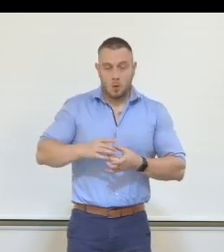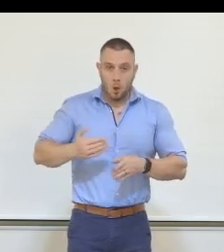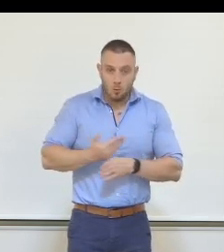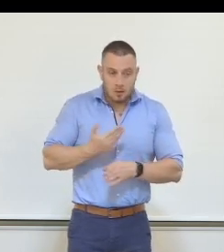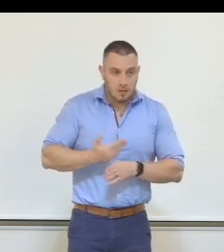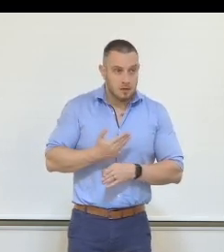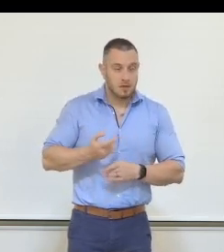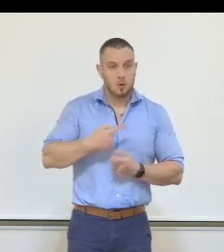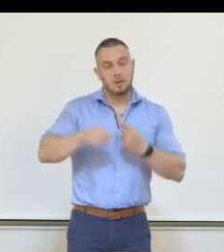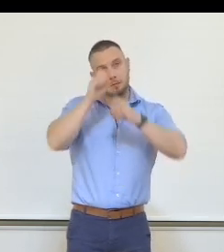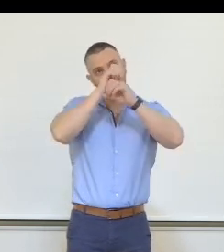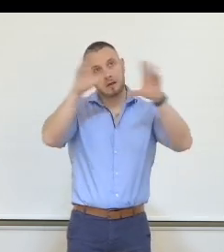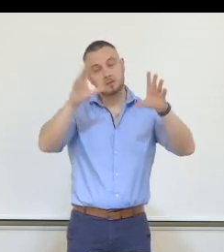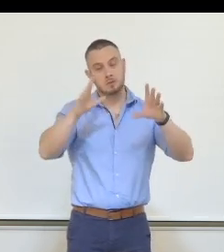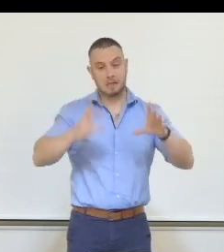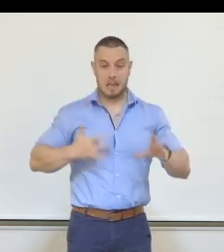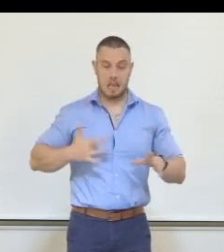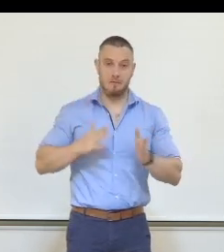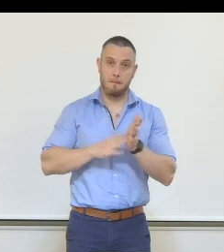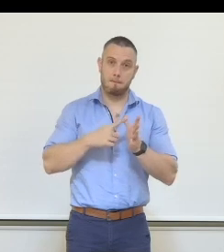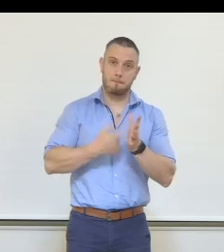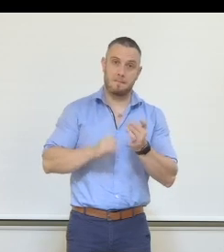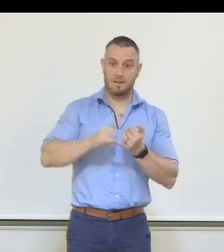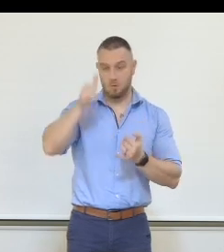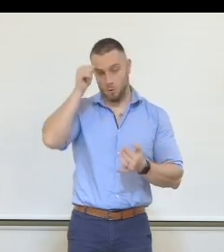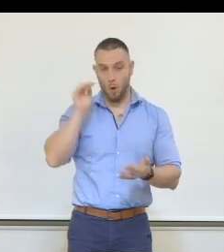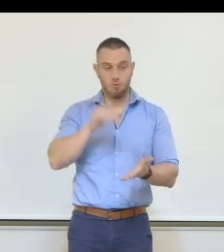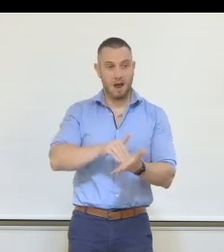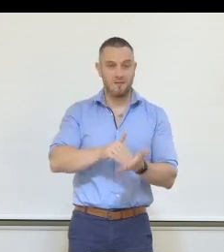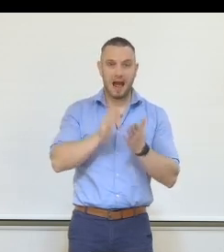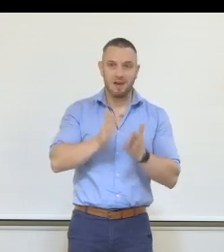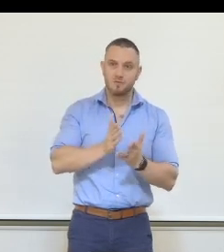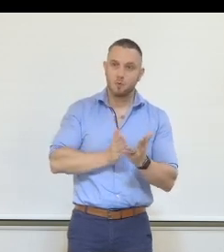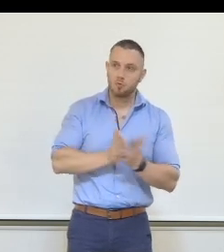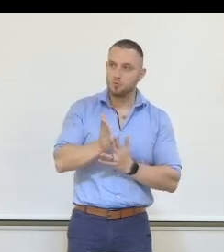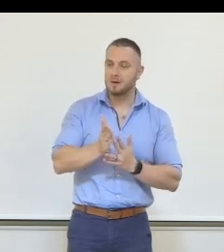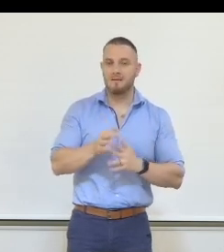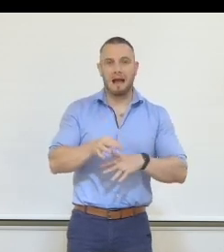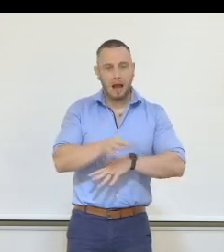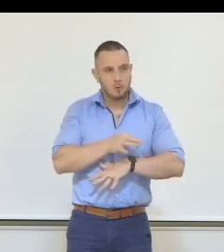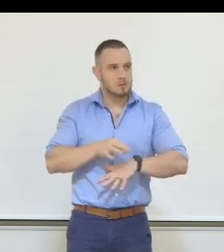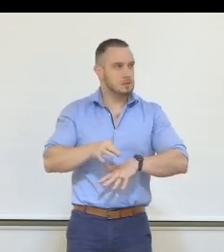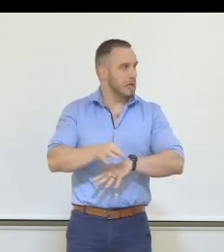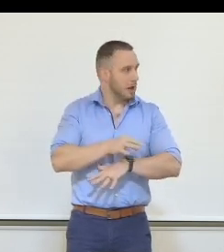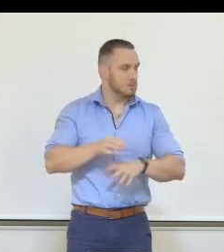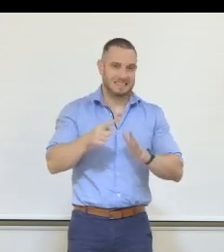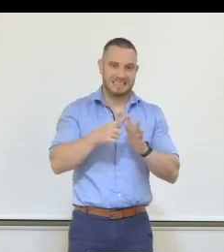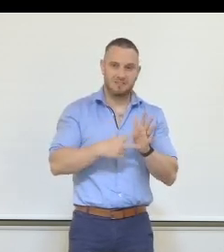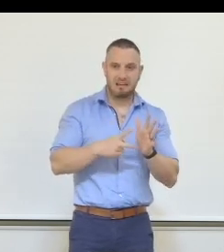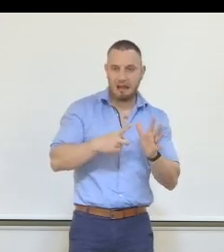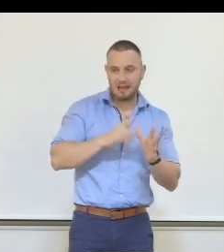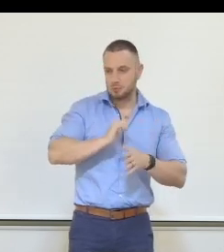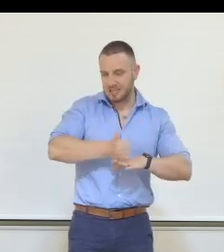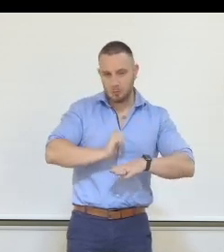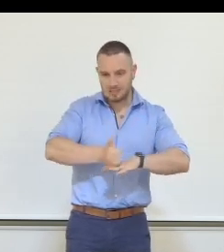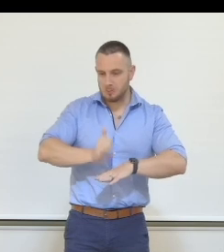When we imagine going on Mars, the astronauts that will arrive there will have to go through a lot of hours of EVAs to set up